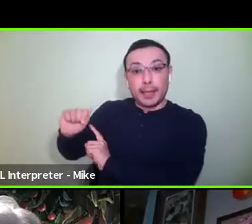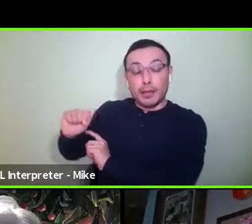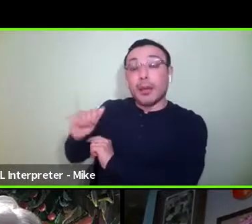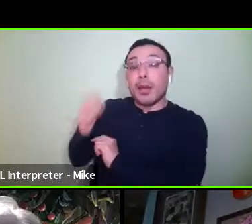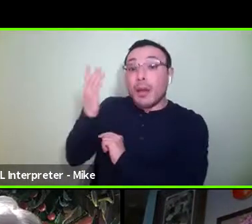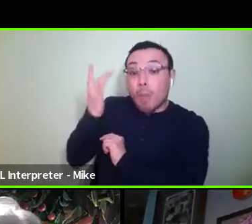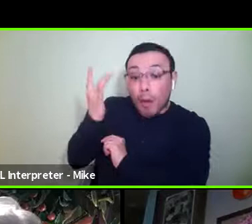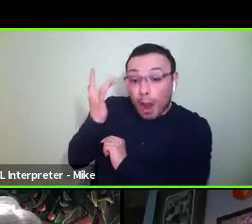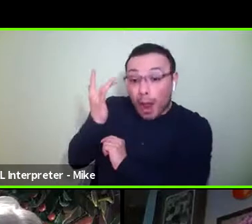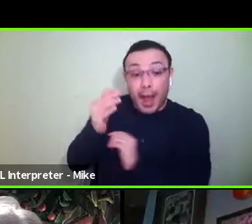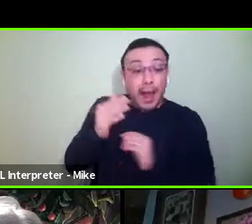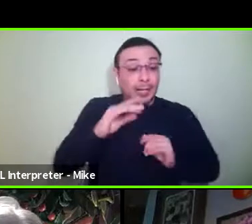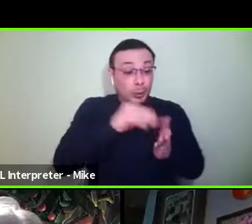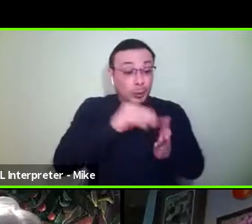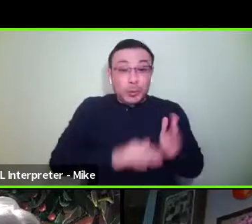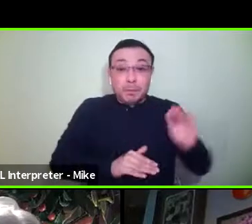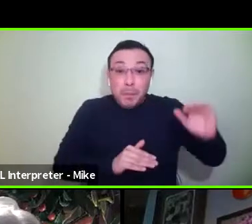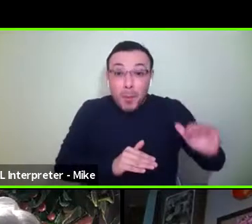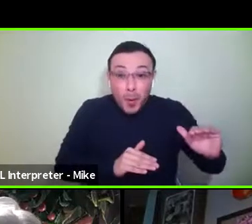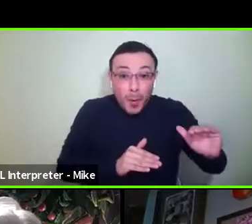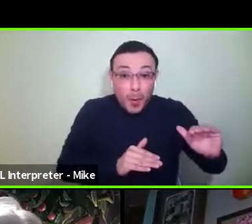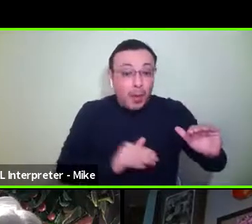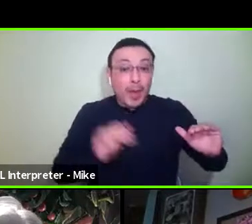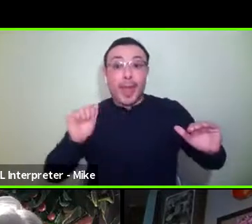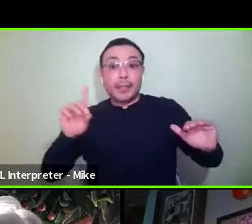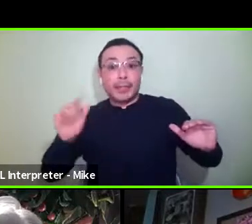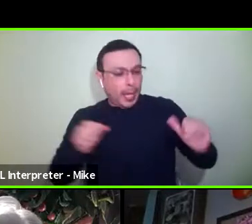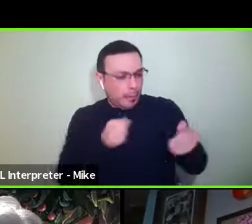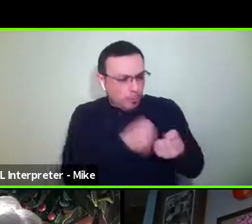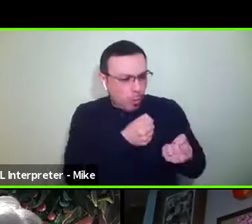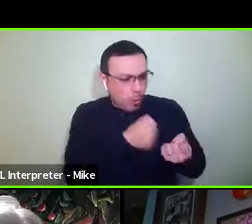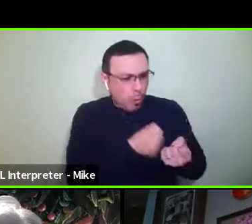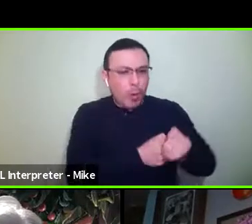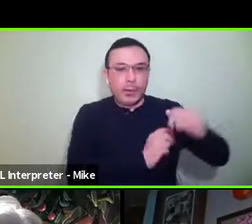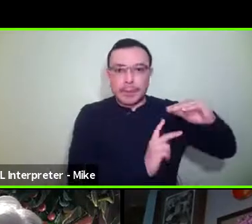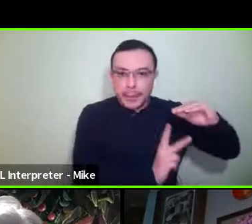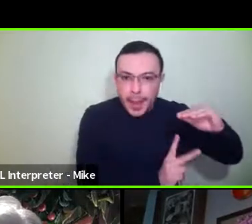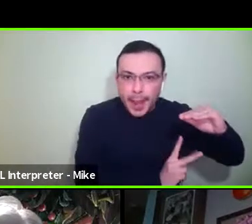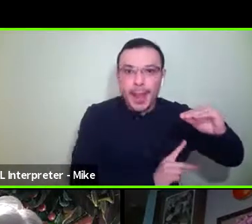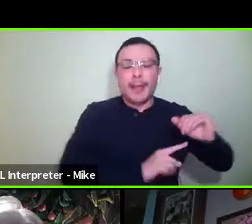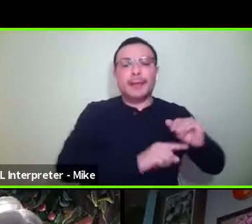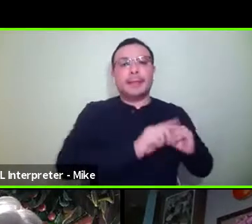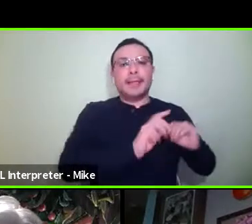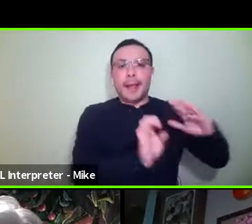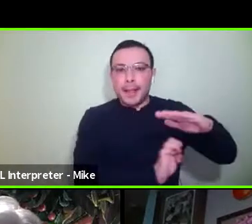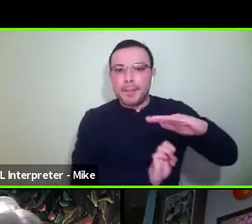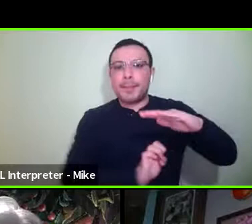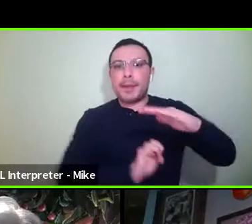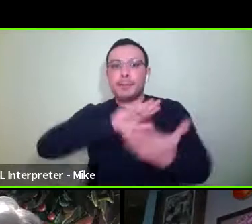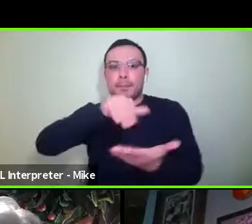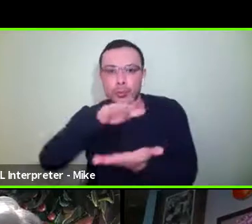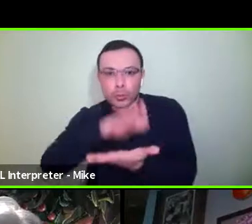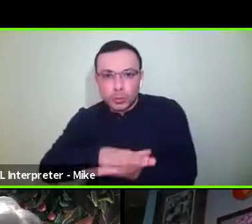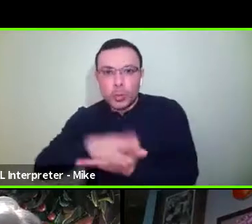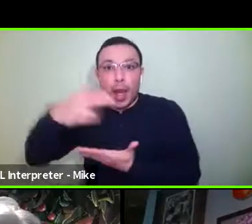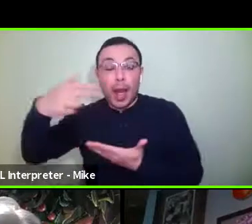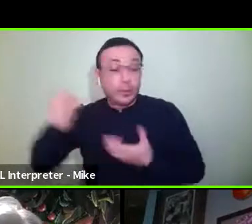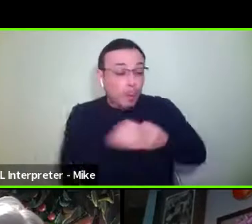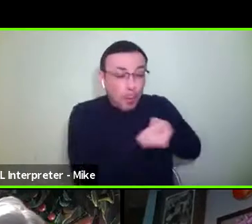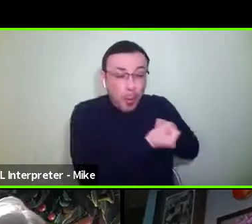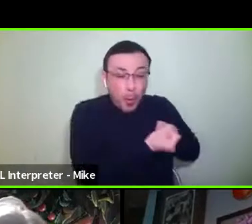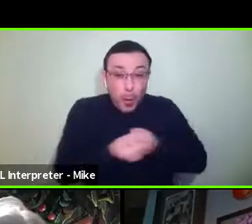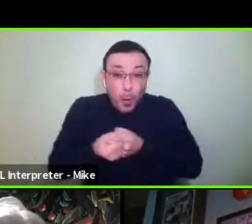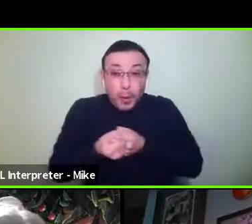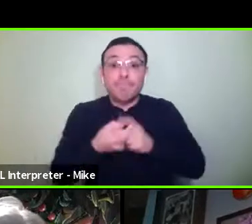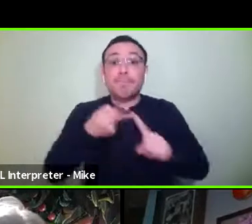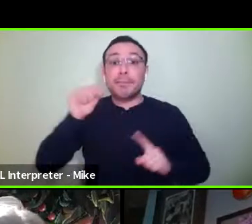and college in environments and had IEPs that allowed them to come. Now they're coming to college and